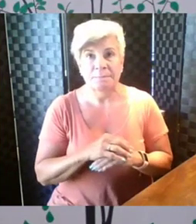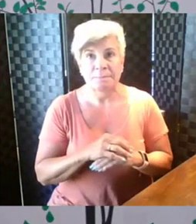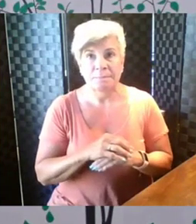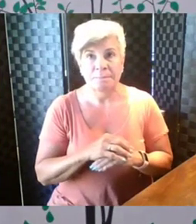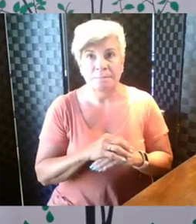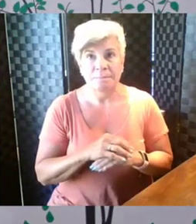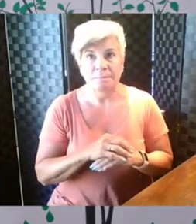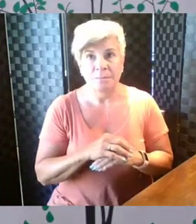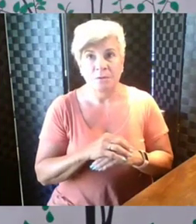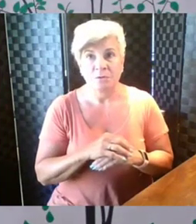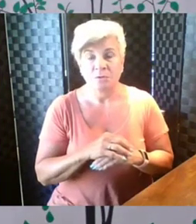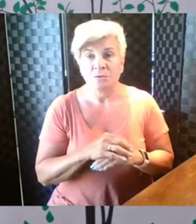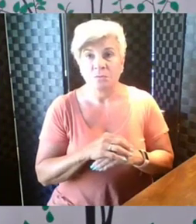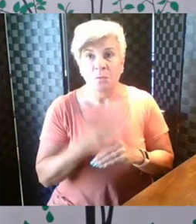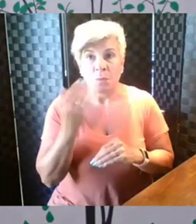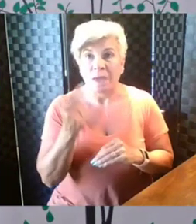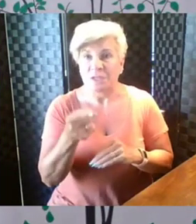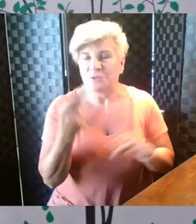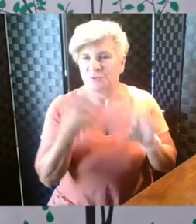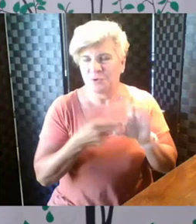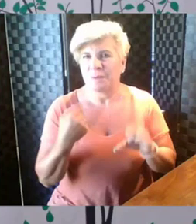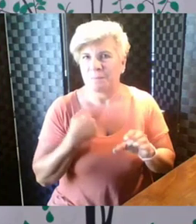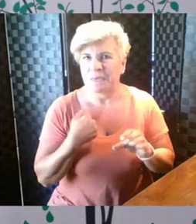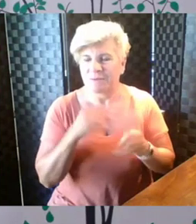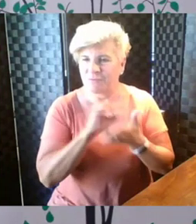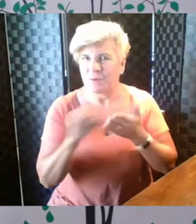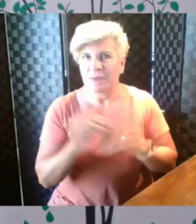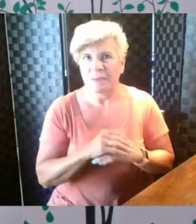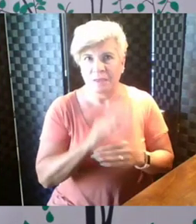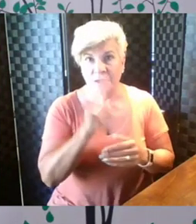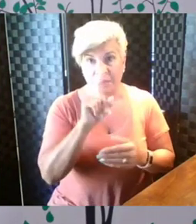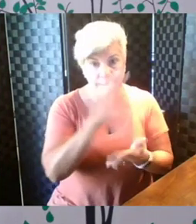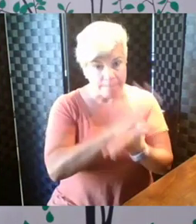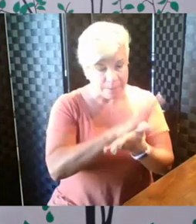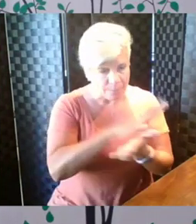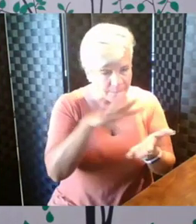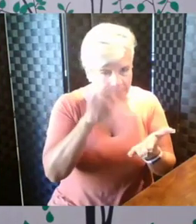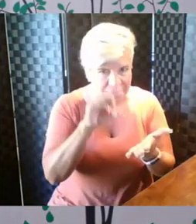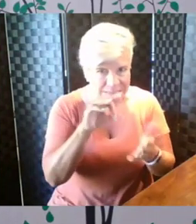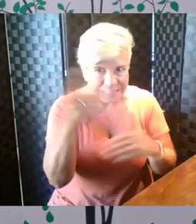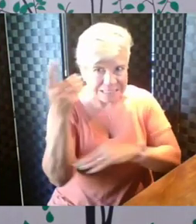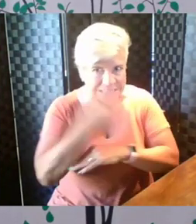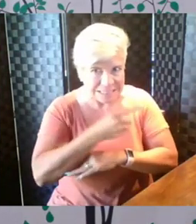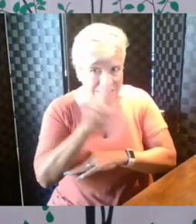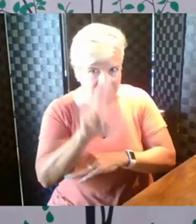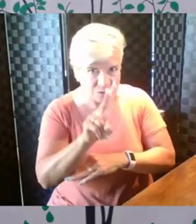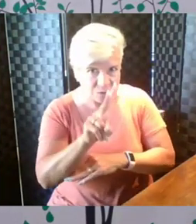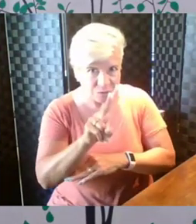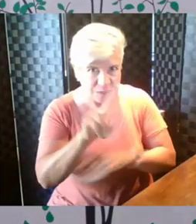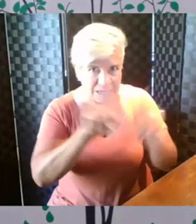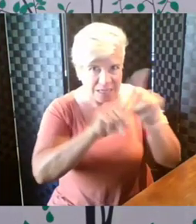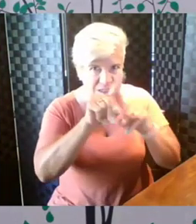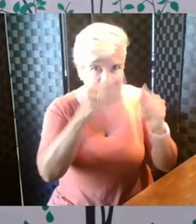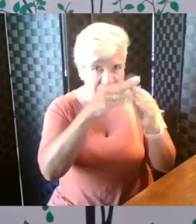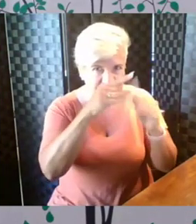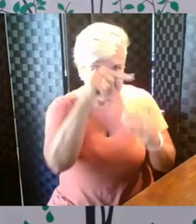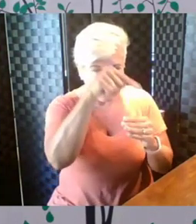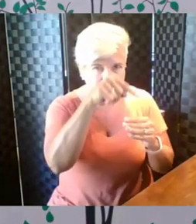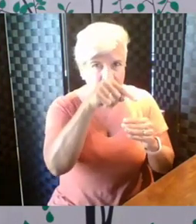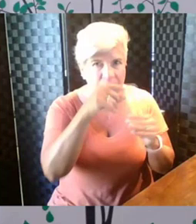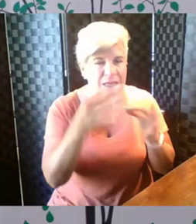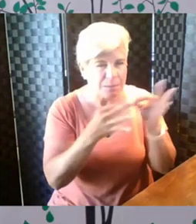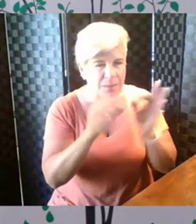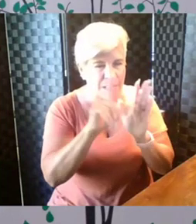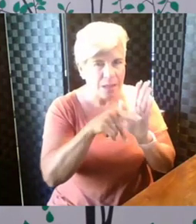that you can do it along with me. You should have a paper that says day two on it, and there's some stars up at the top. We're going to get to that a little